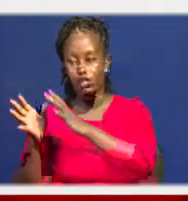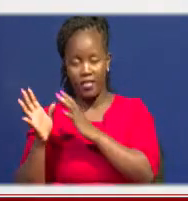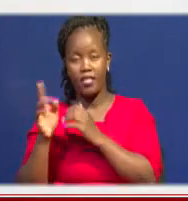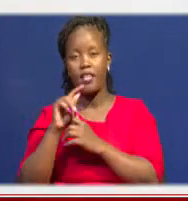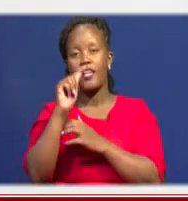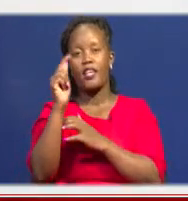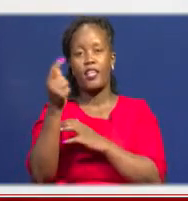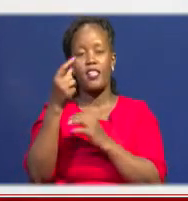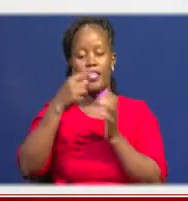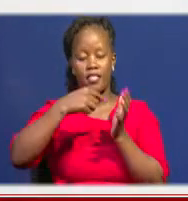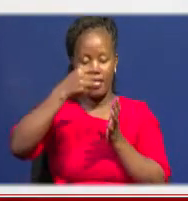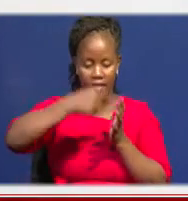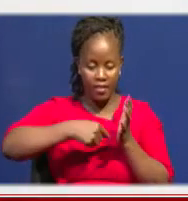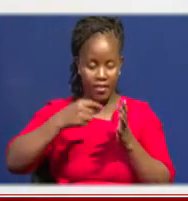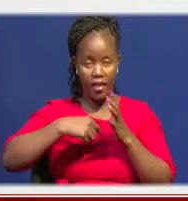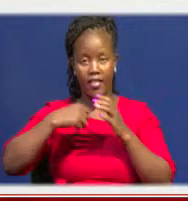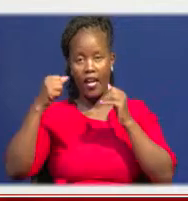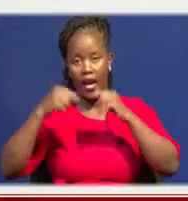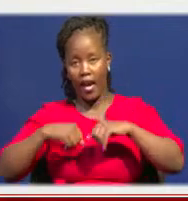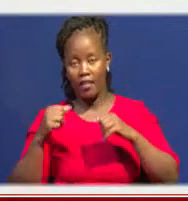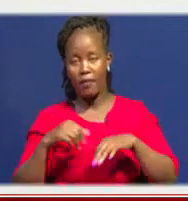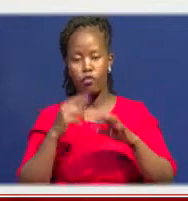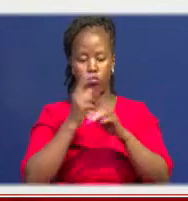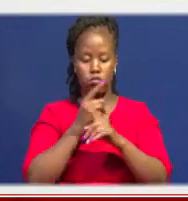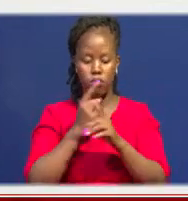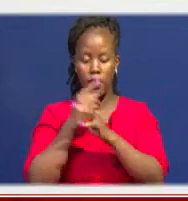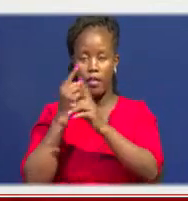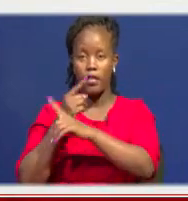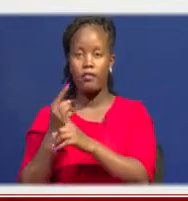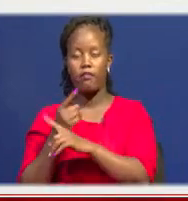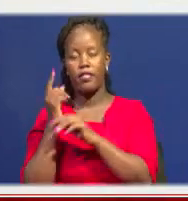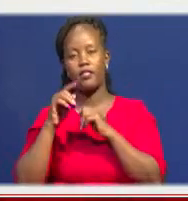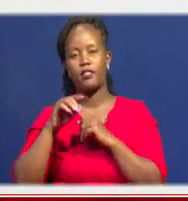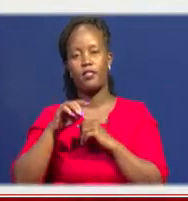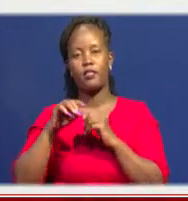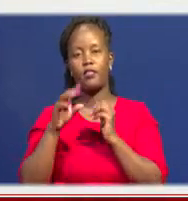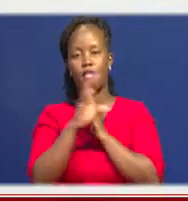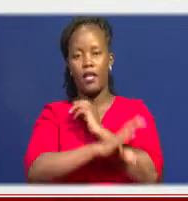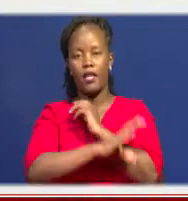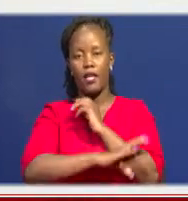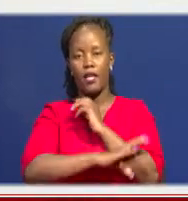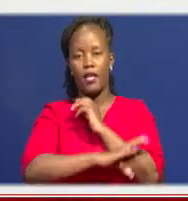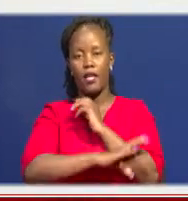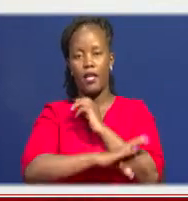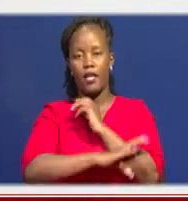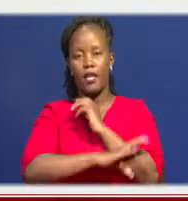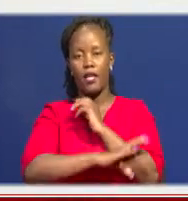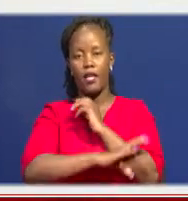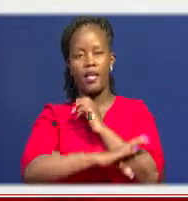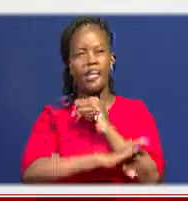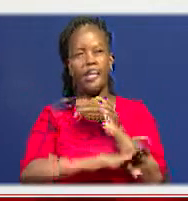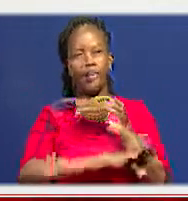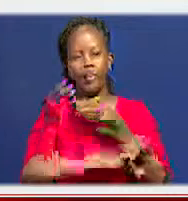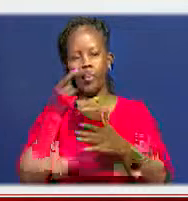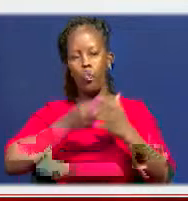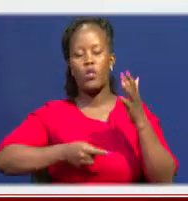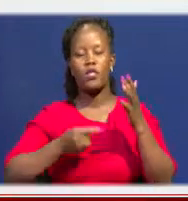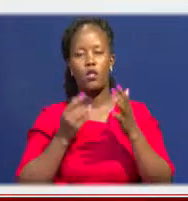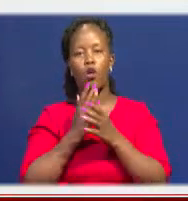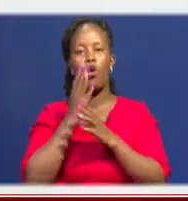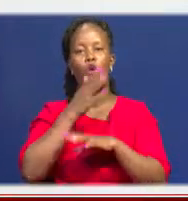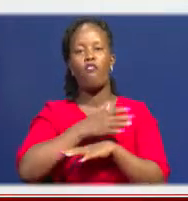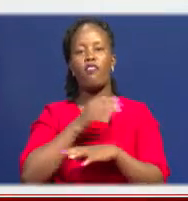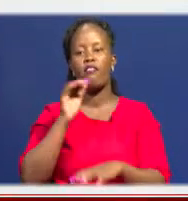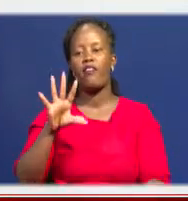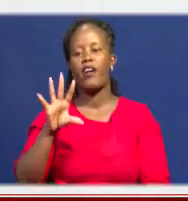Funding agreement with various countries. The Nuclear Power and Energy Agency says the nuclear more than